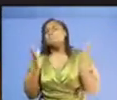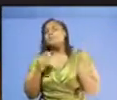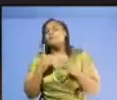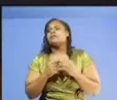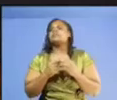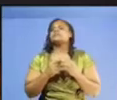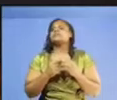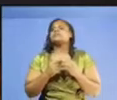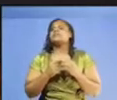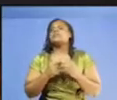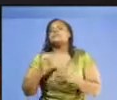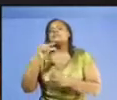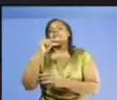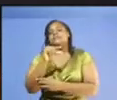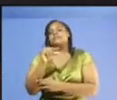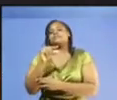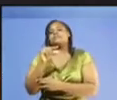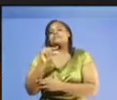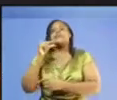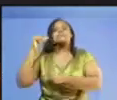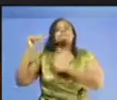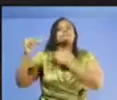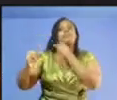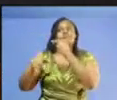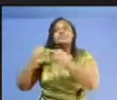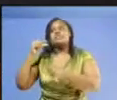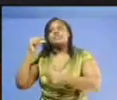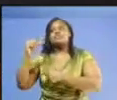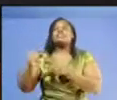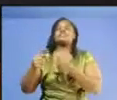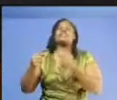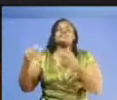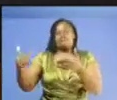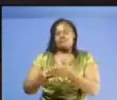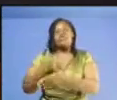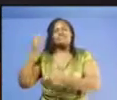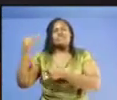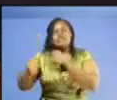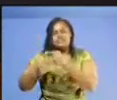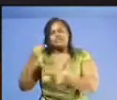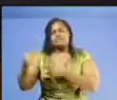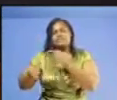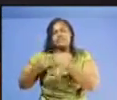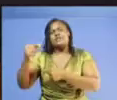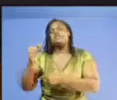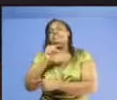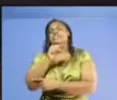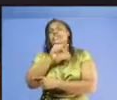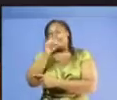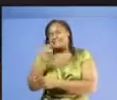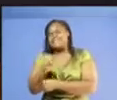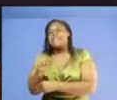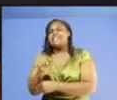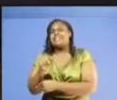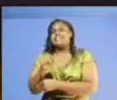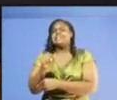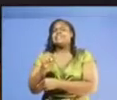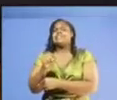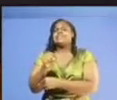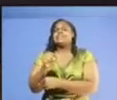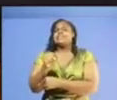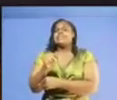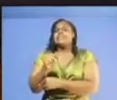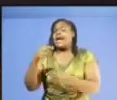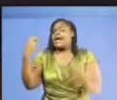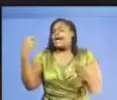Gen Zers, this complex generation. Born